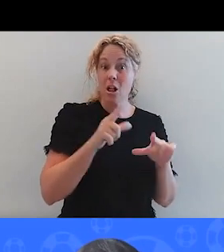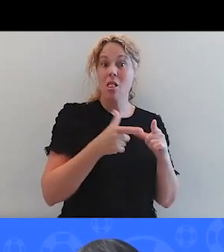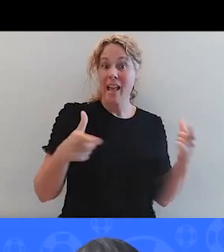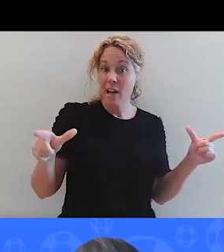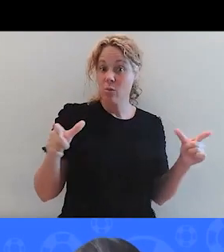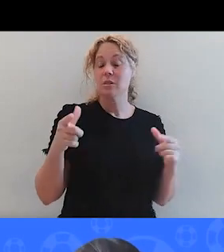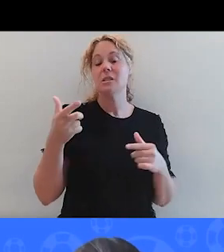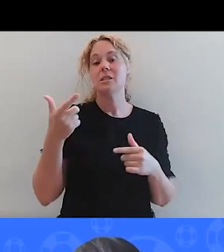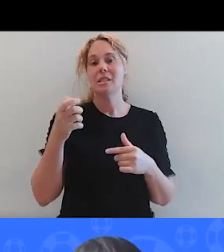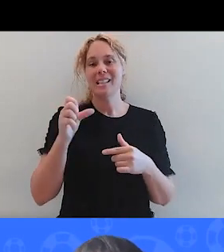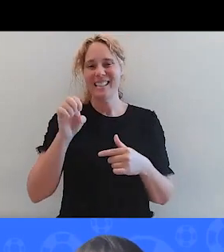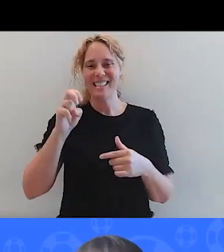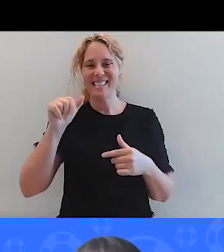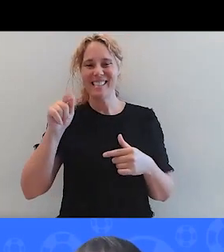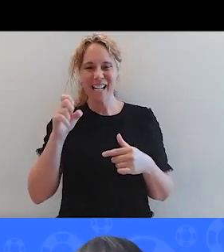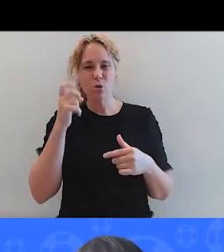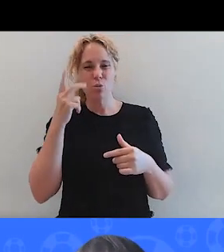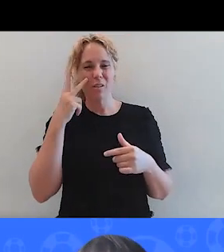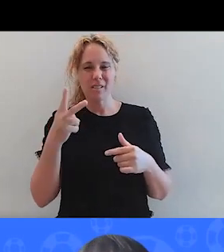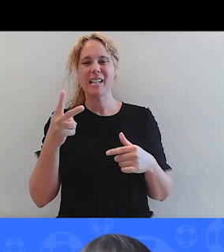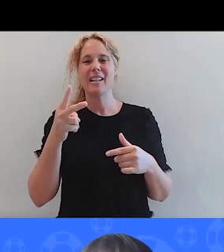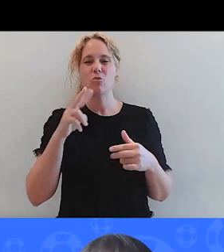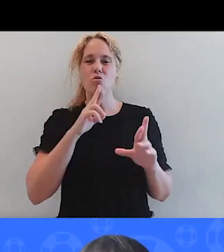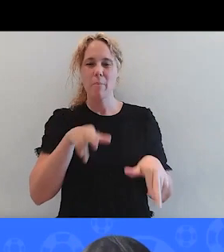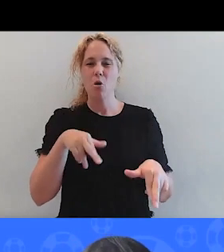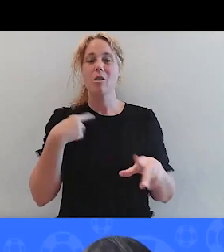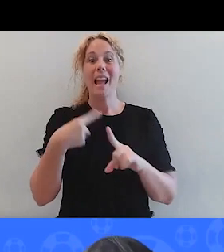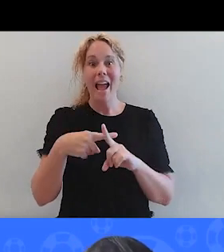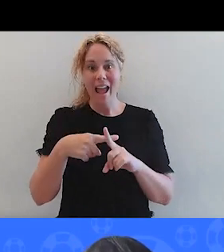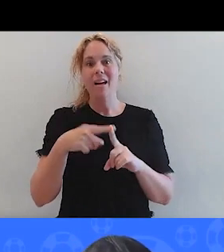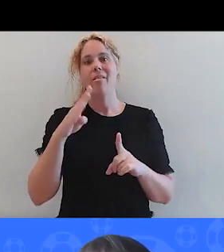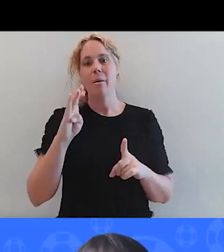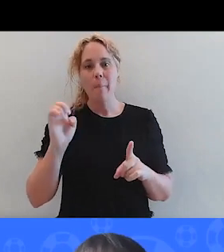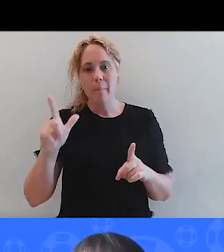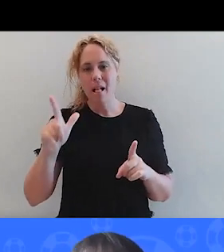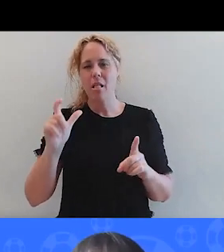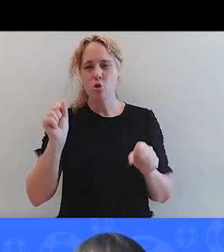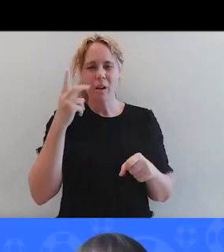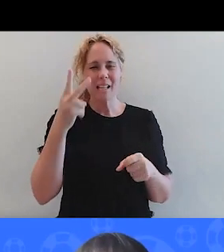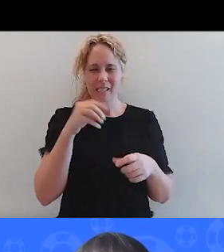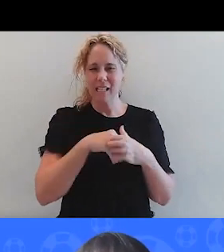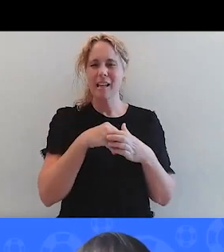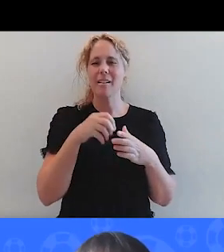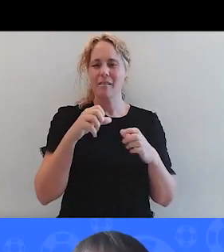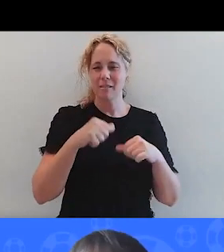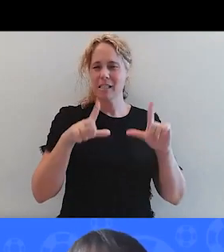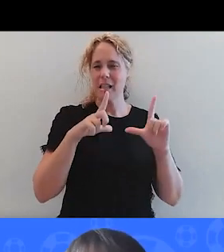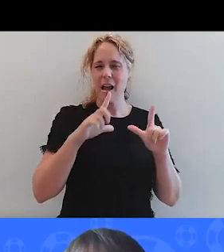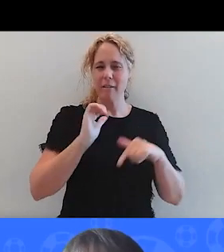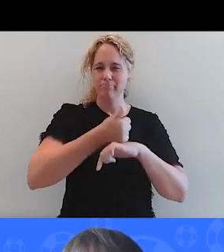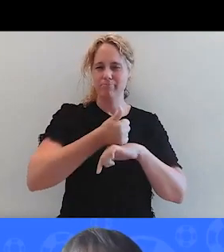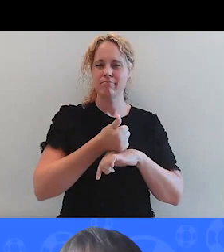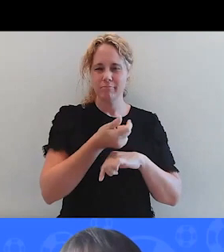the reports and the bills. So we have a little more detail in that. And you can see in this slide here that Sarah put together for